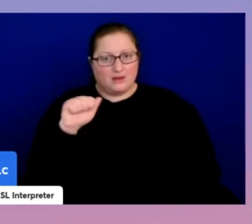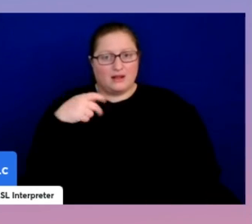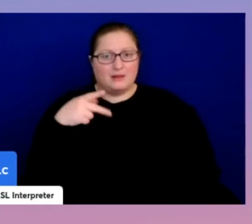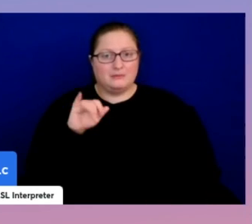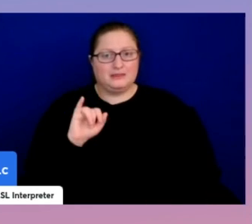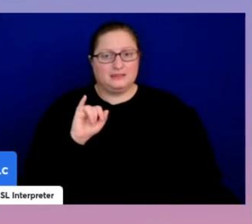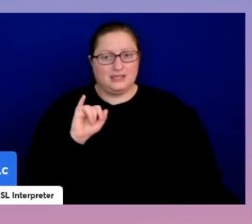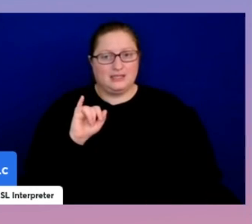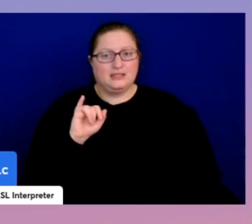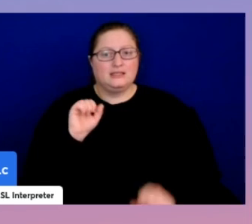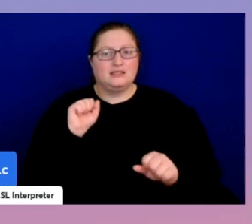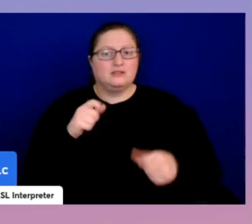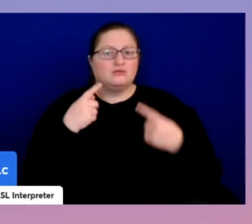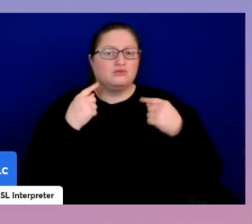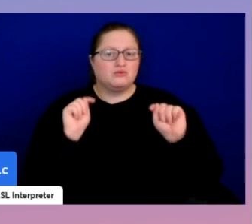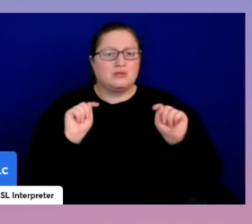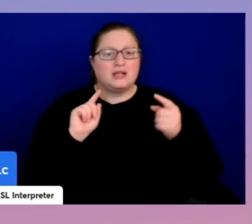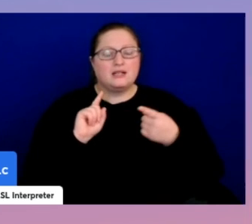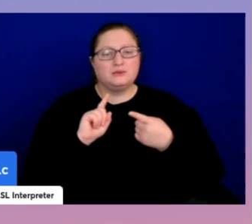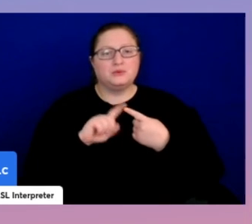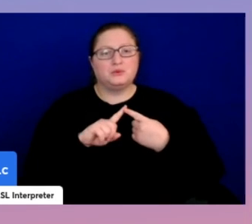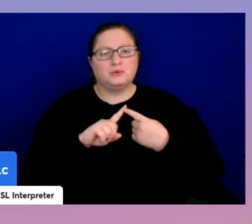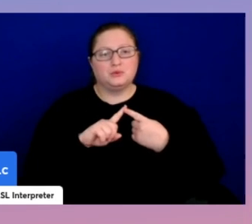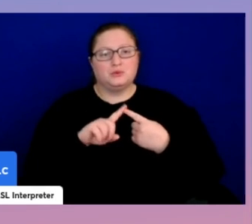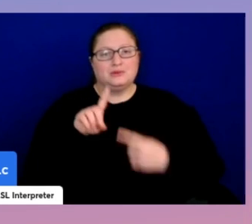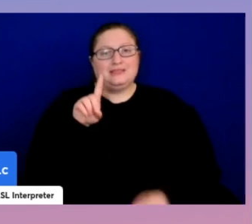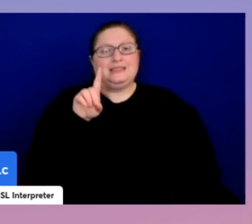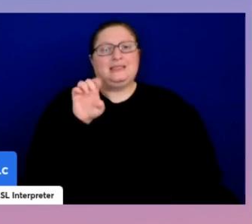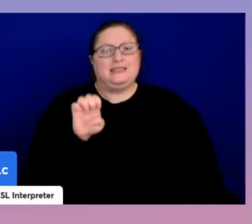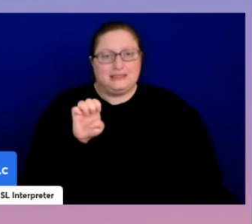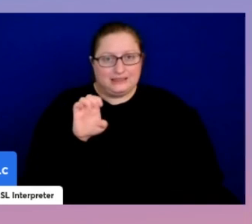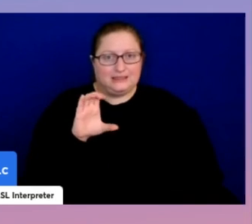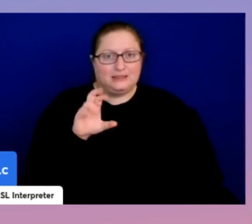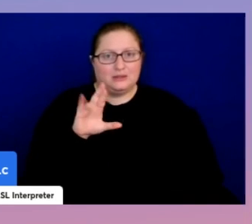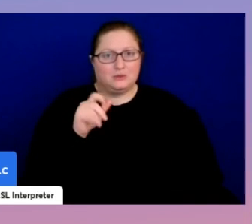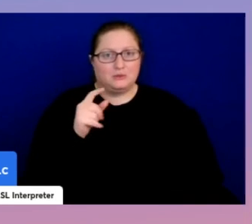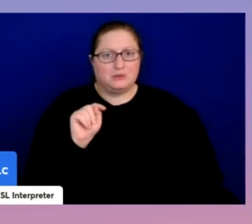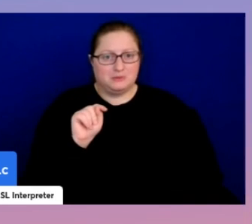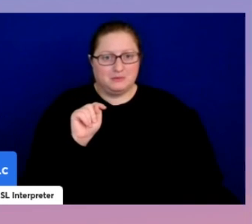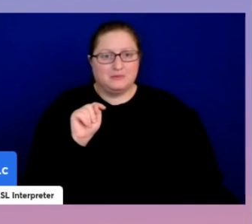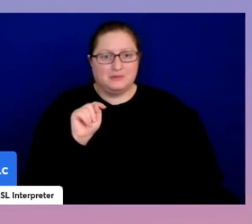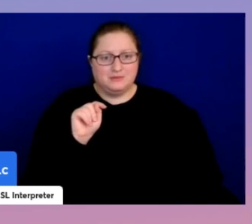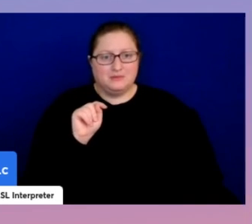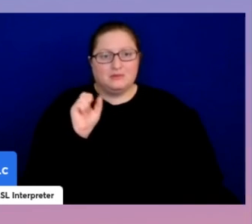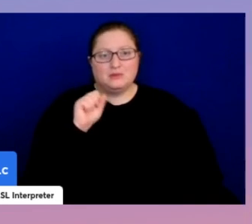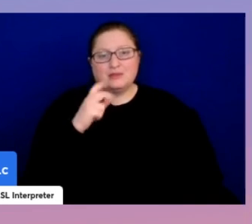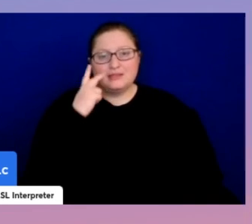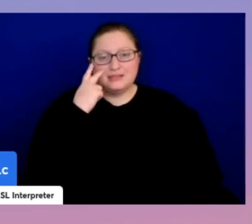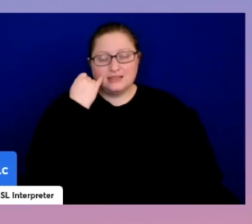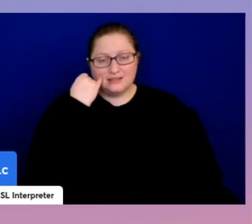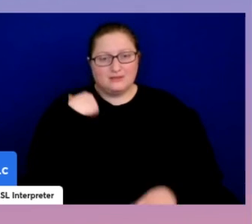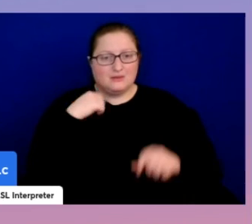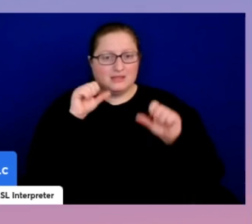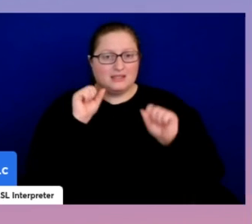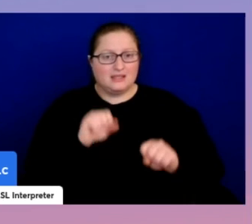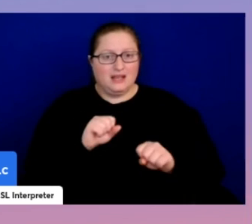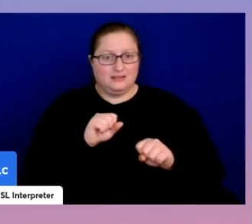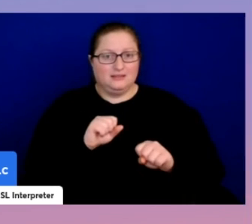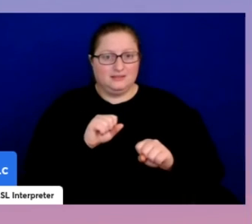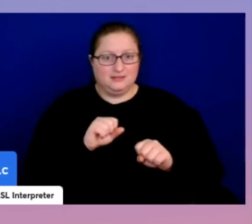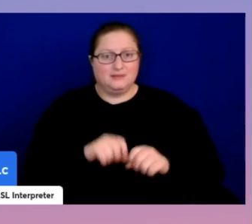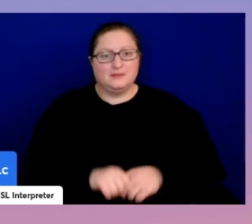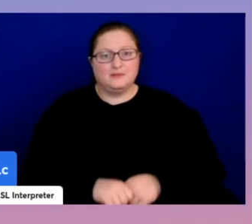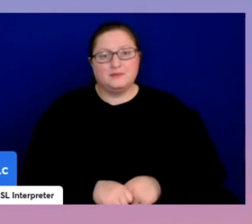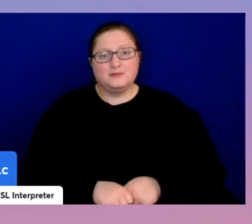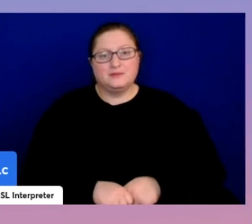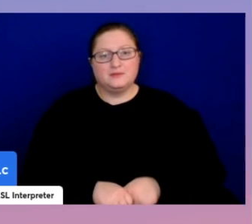to try to decrypt. So let's see decrypt here. I just change decrypt and then